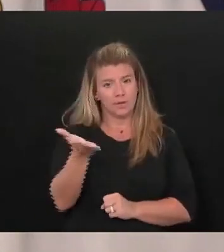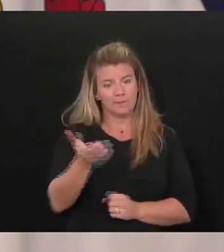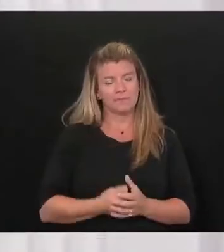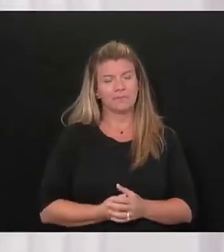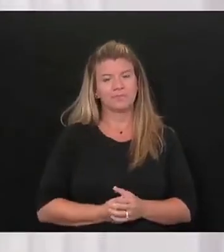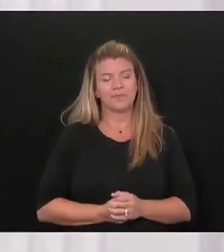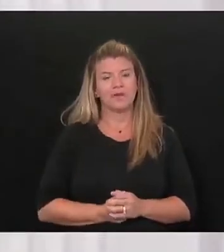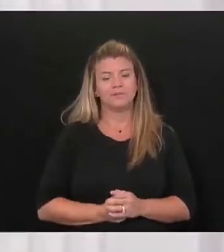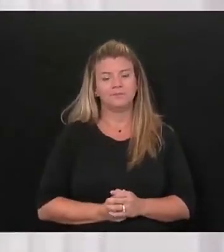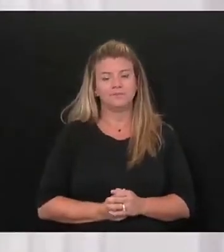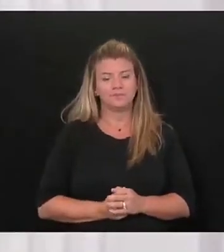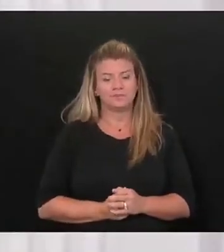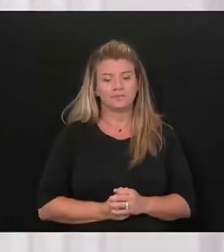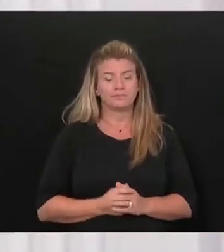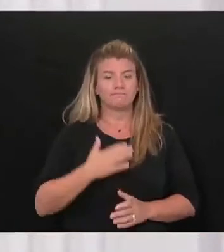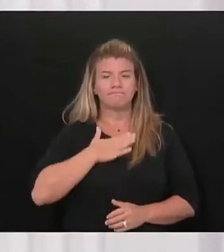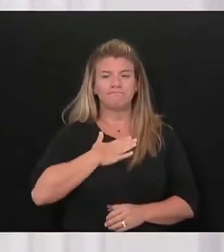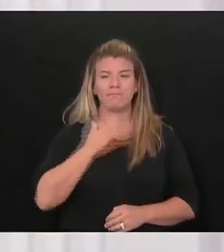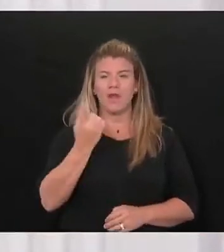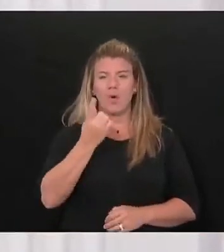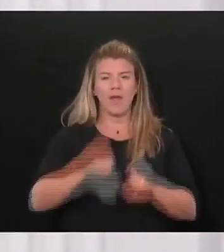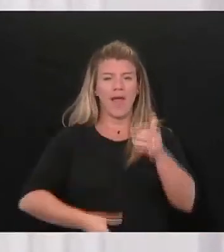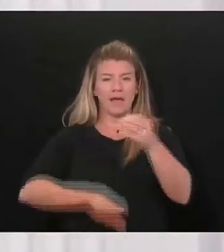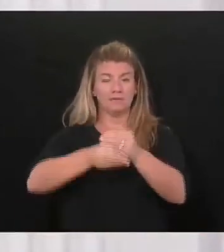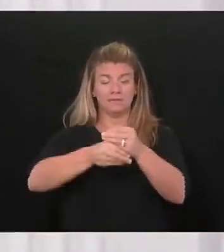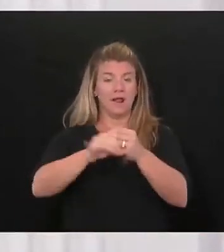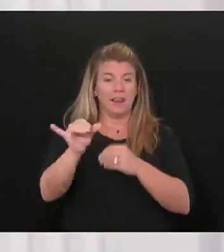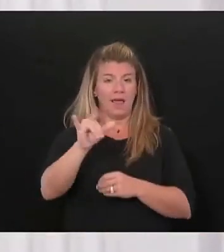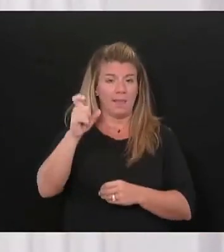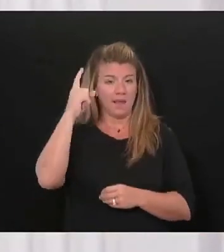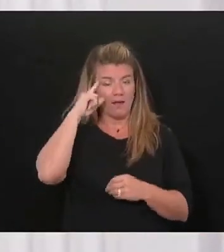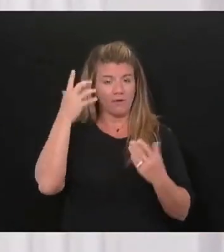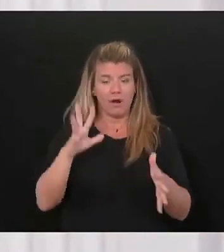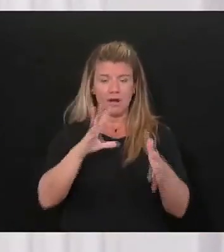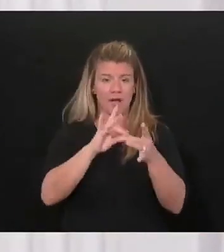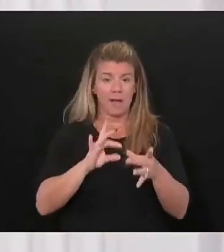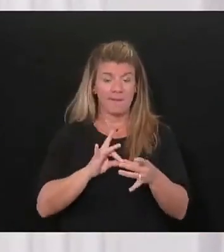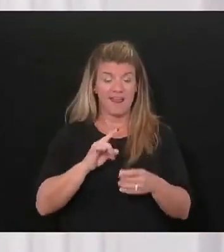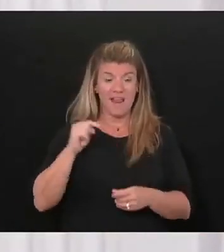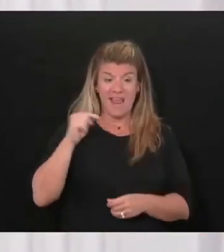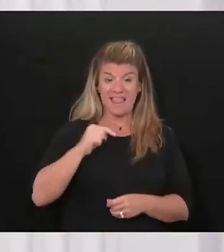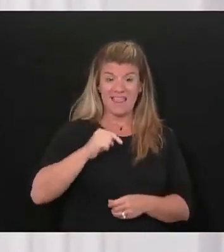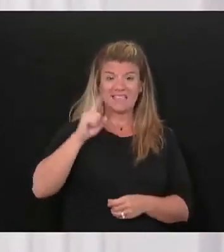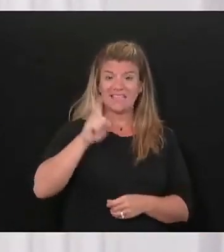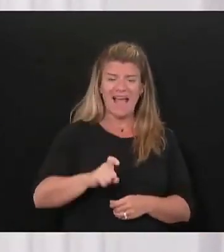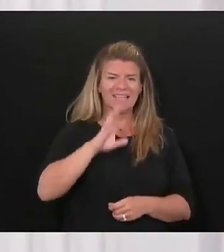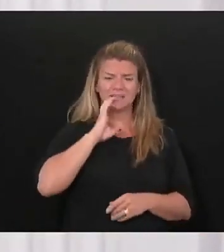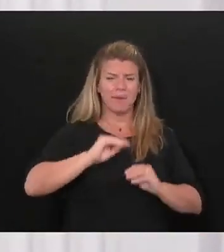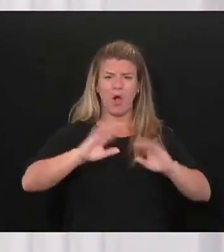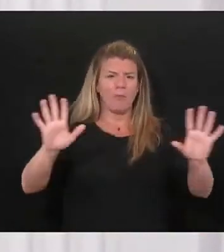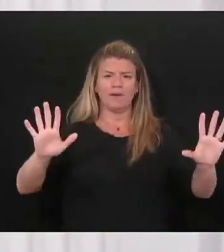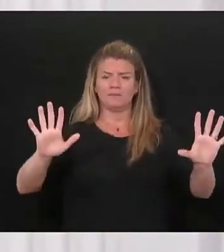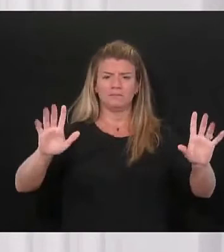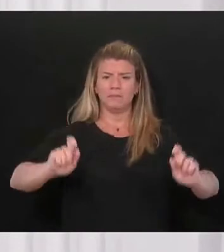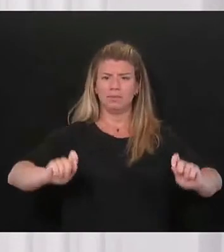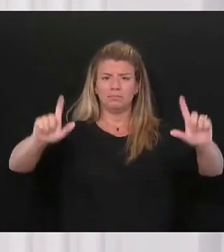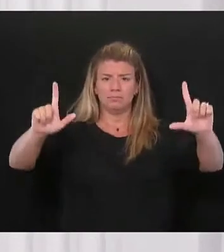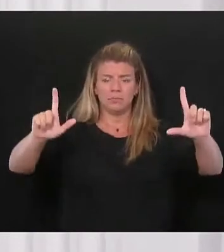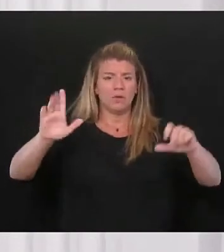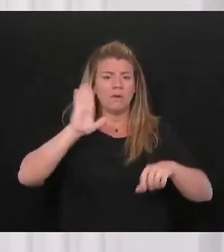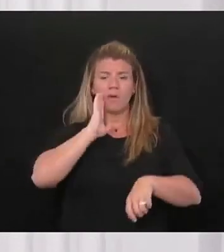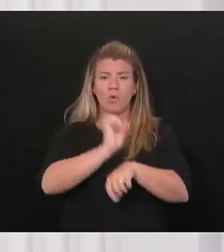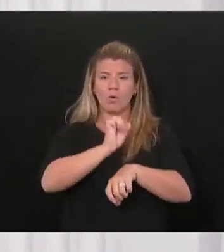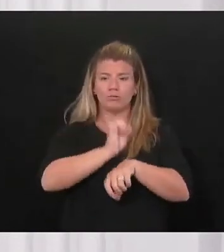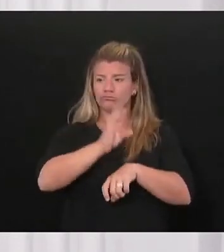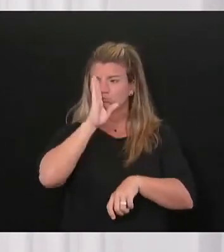Well, Mark, the only thing I'll add is that just as the governor stated, this has to be very, very transparent. It will be housed. We'll be working directly